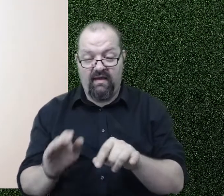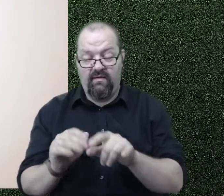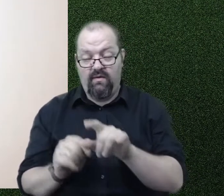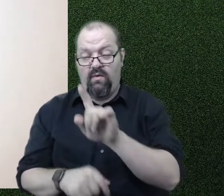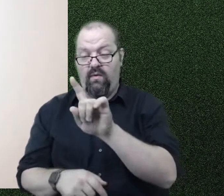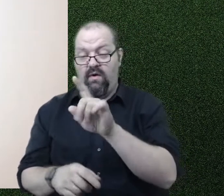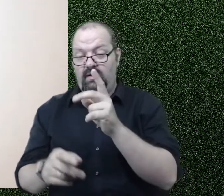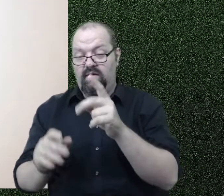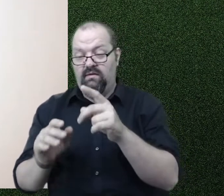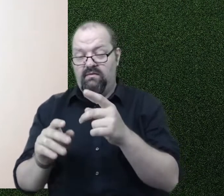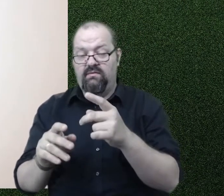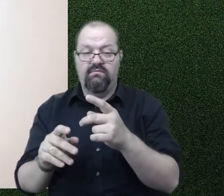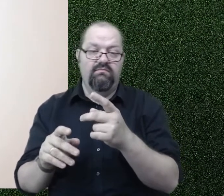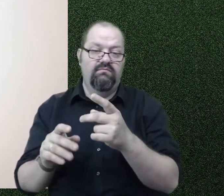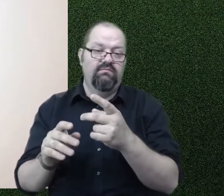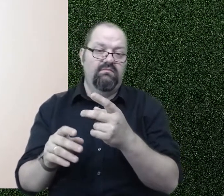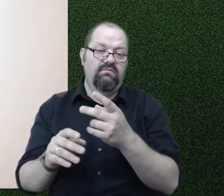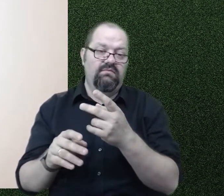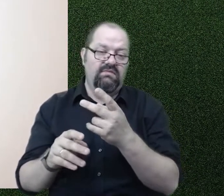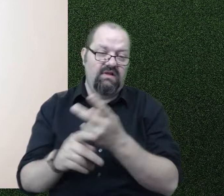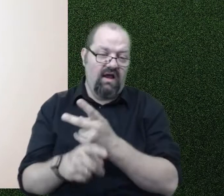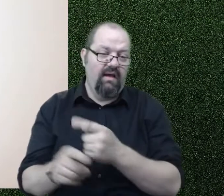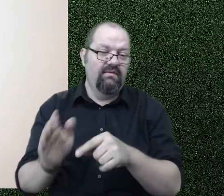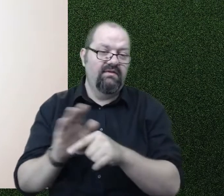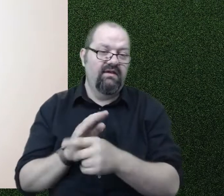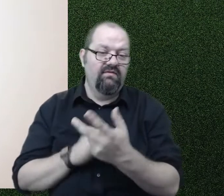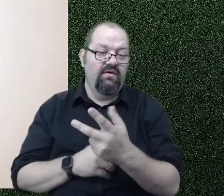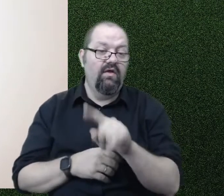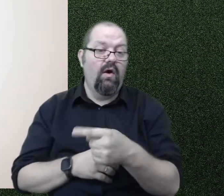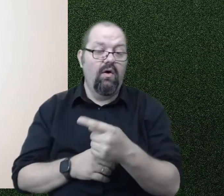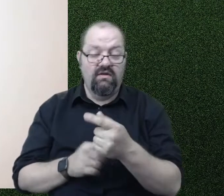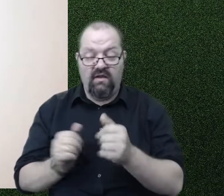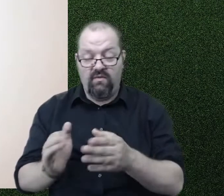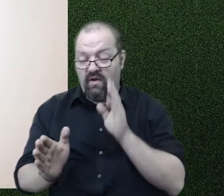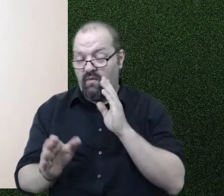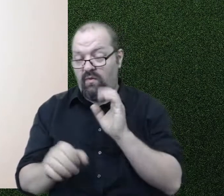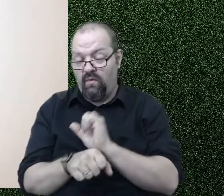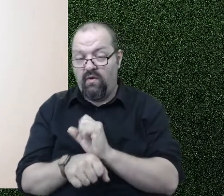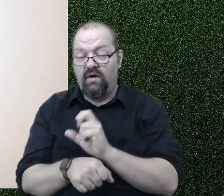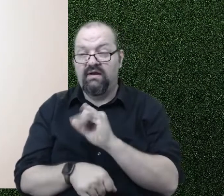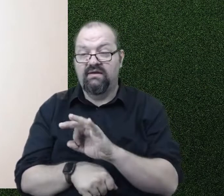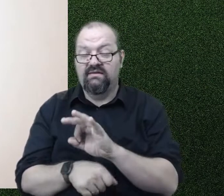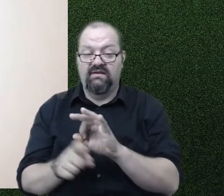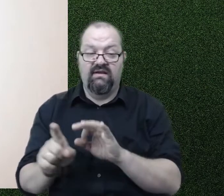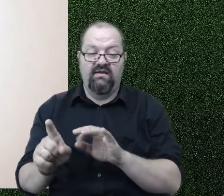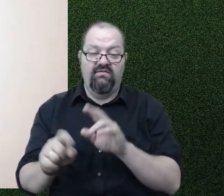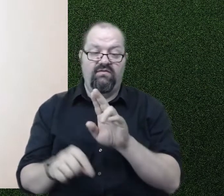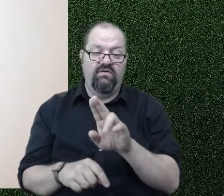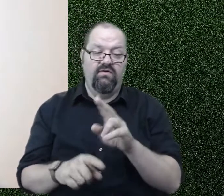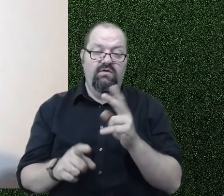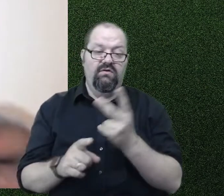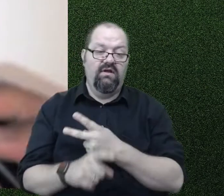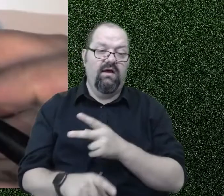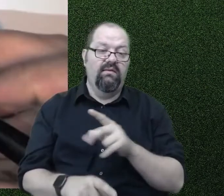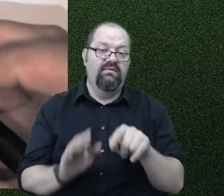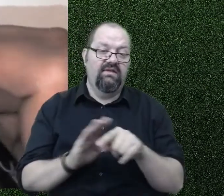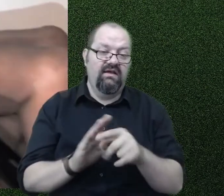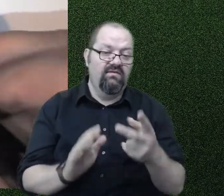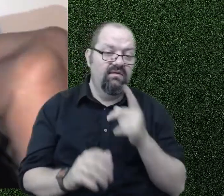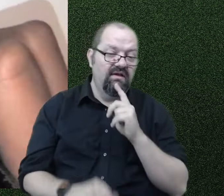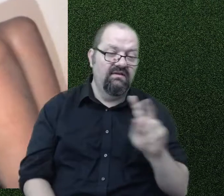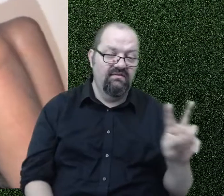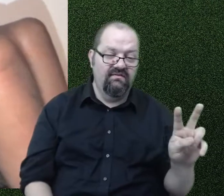guys are multiples of each other, the only way that would work is if u times -3 was v. So let's check